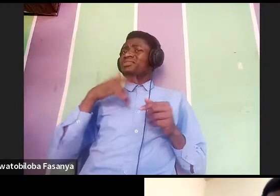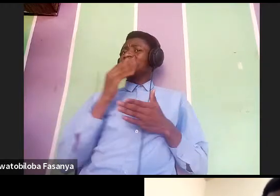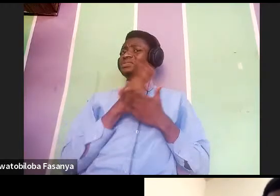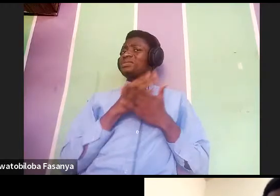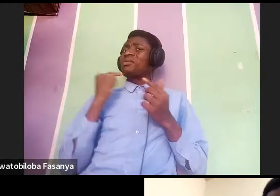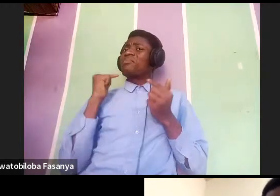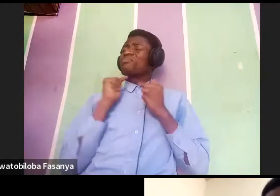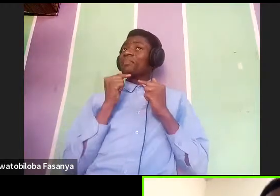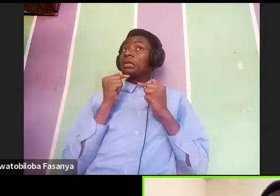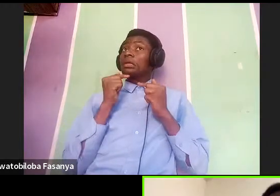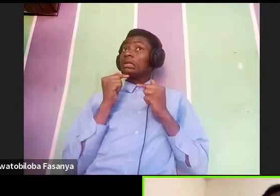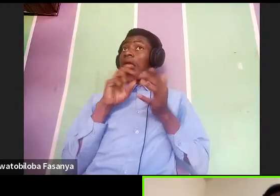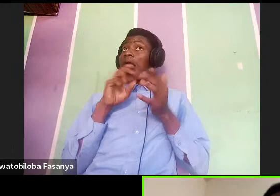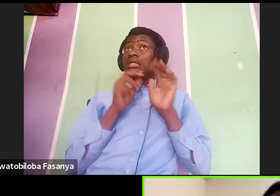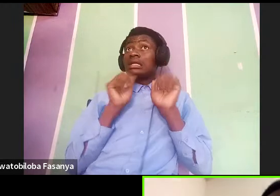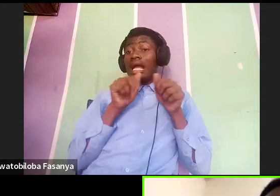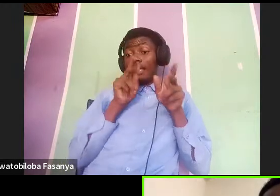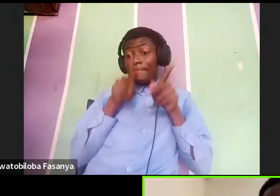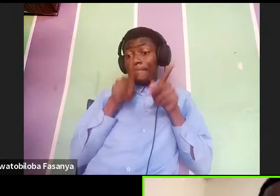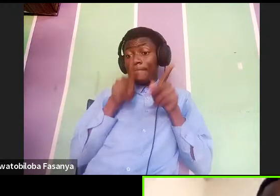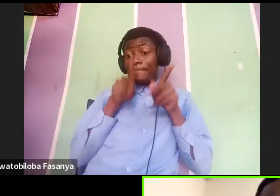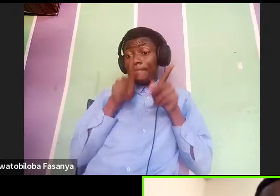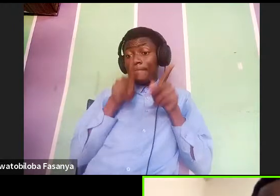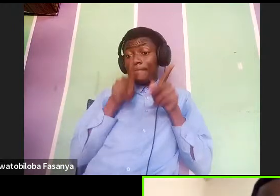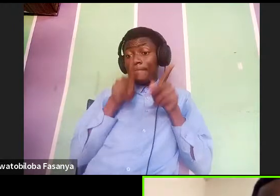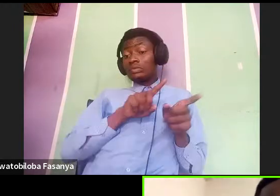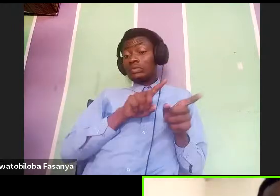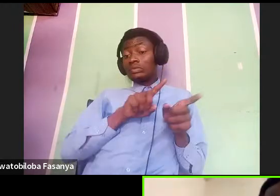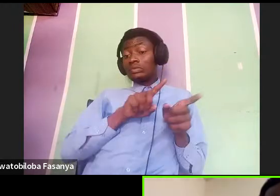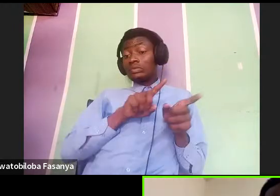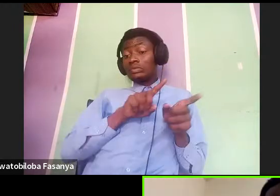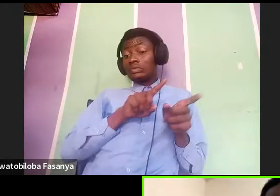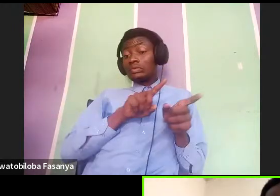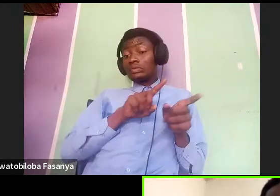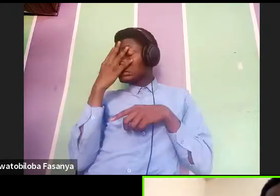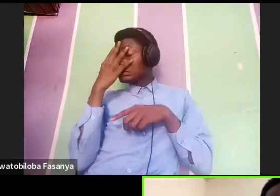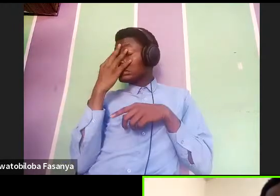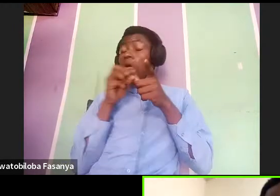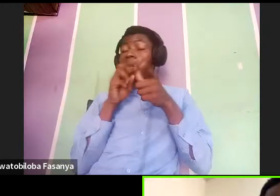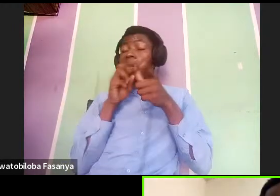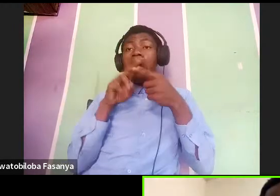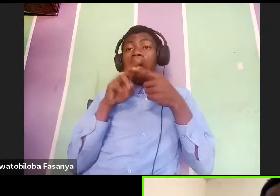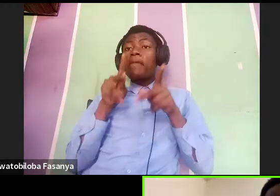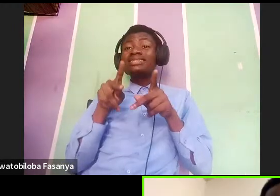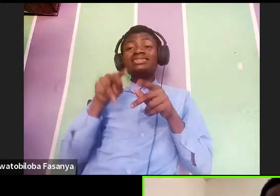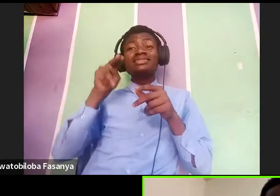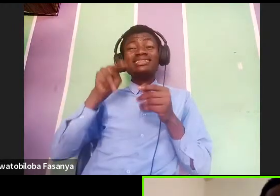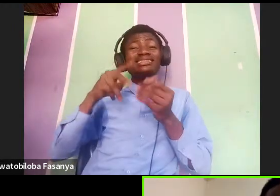check? I mean, I think it's more of